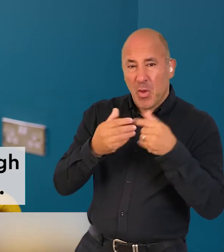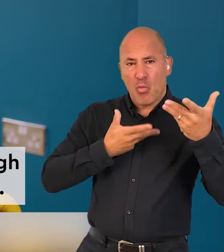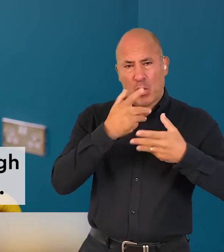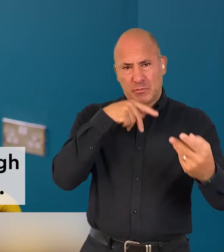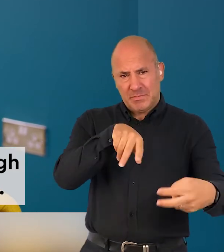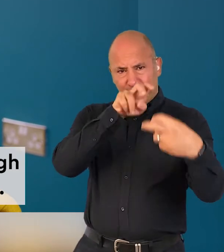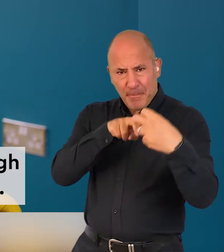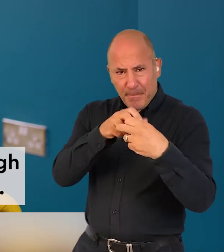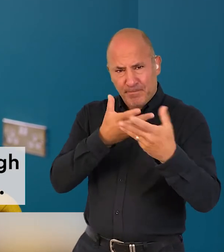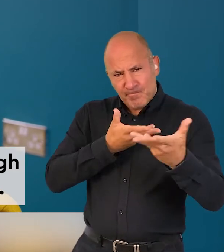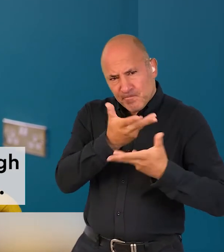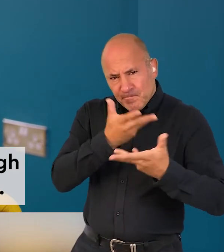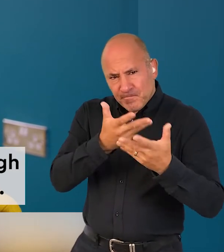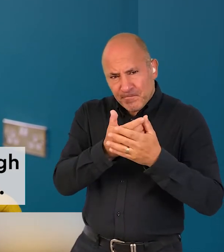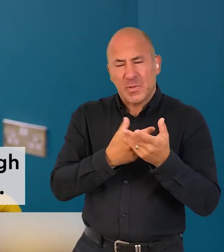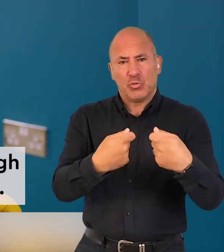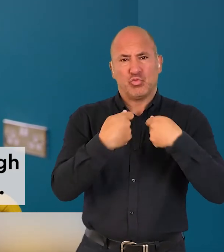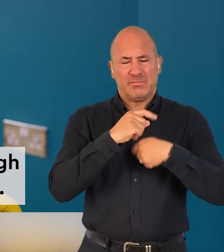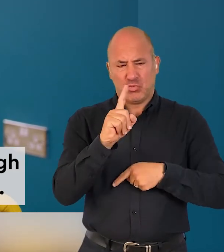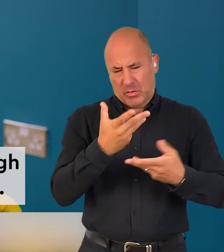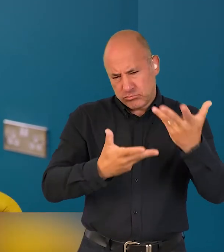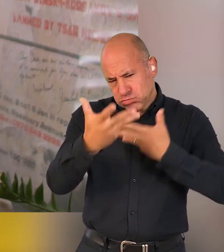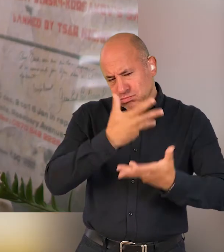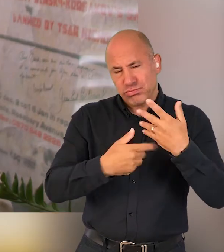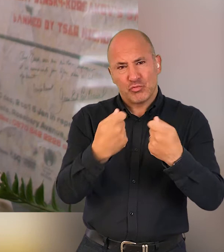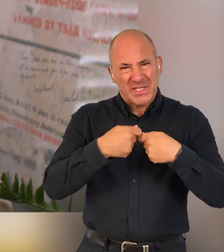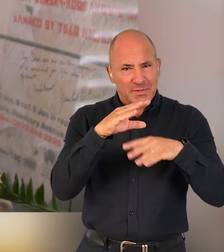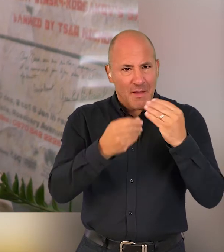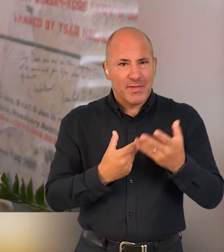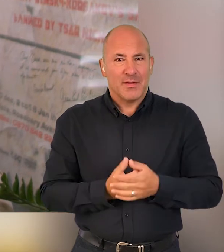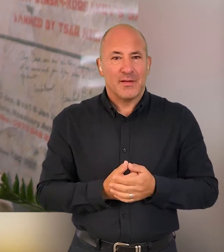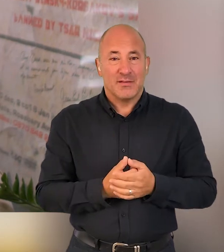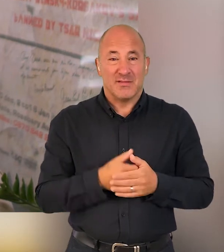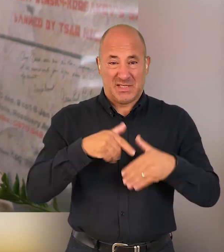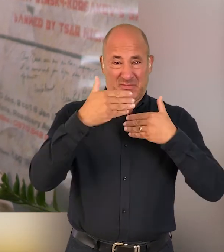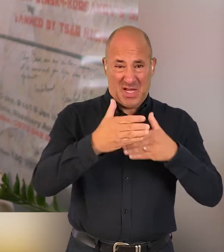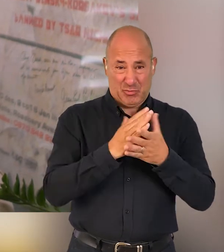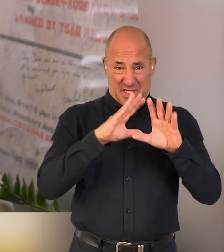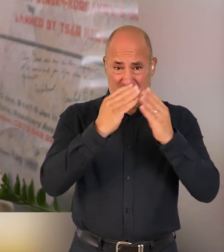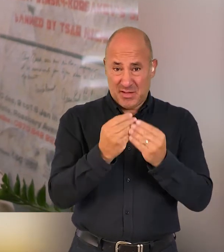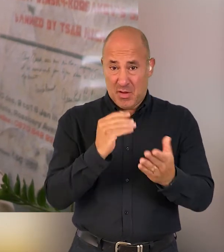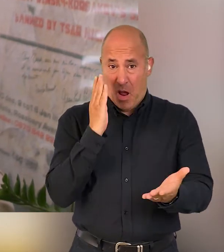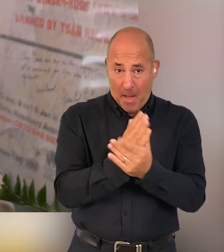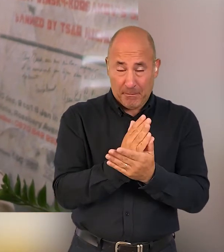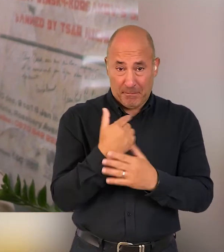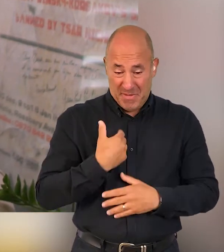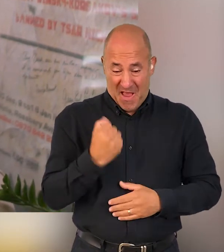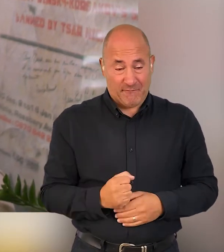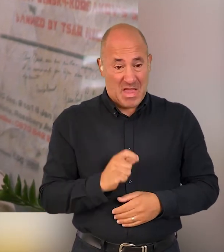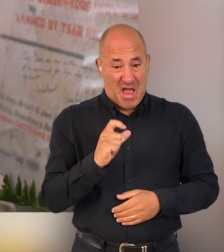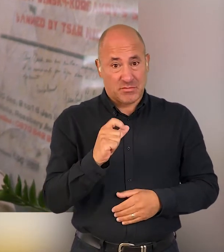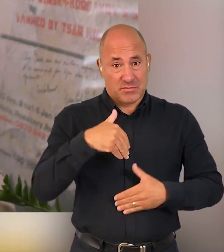down, have a meeting, and then we go through what treatment you're going to have. The whole point of this stage was to confirm